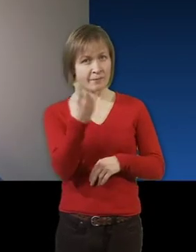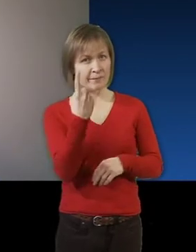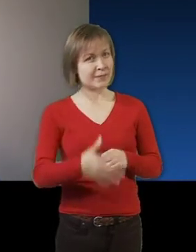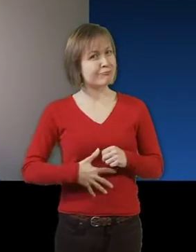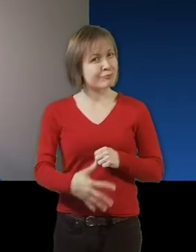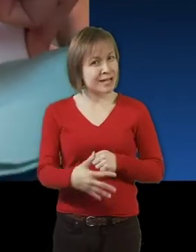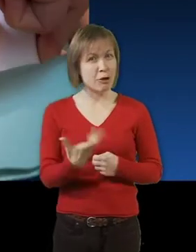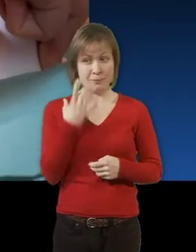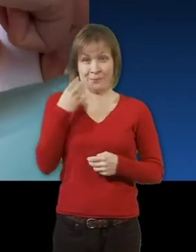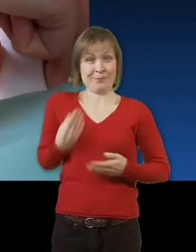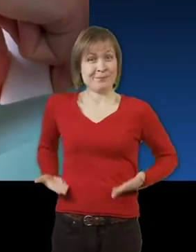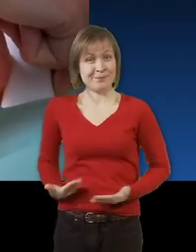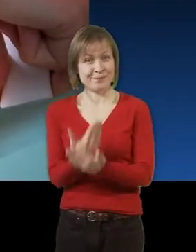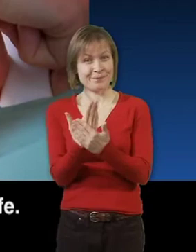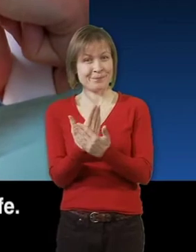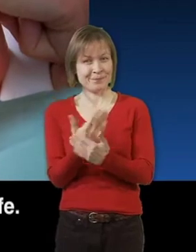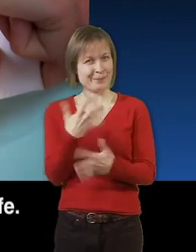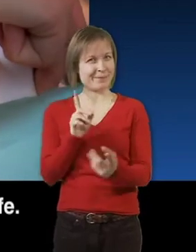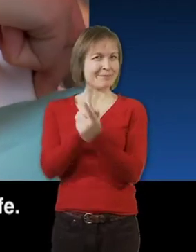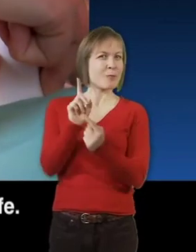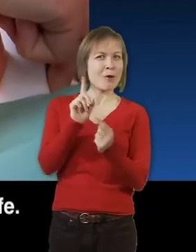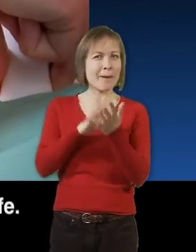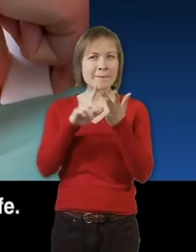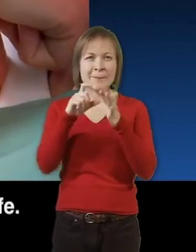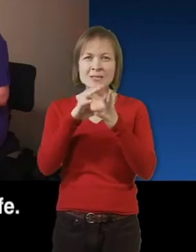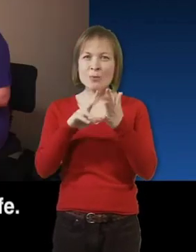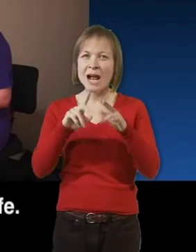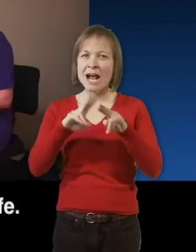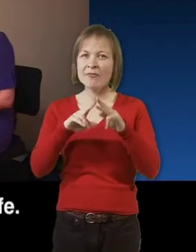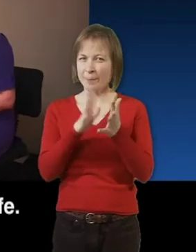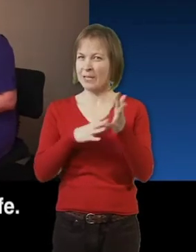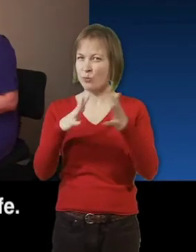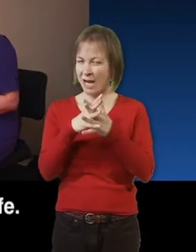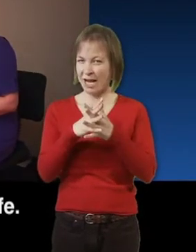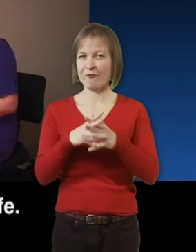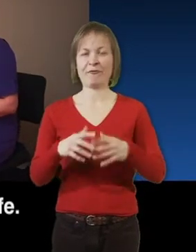If you're pregnant or have recently had a baby, you may be helped by a midwife.